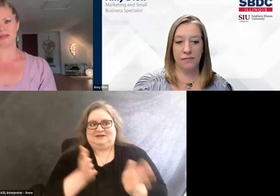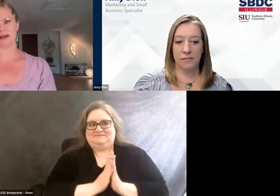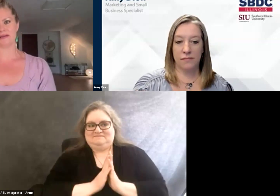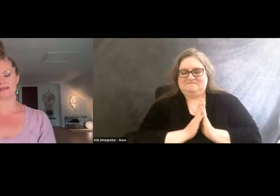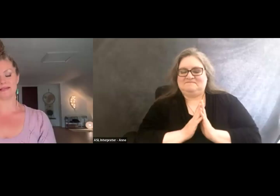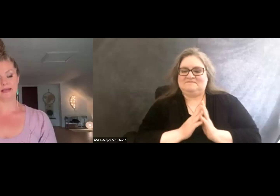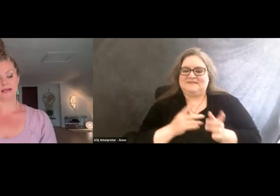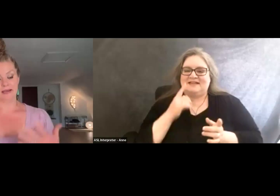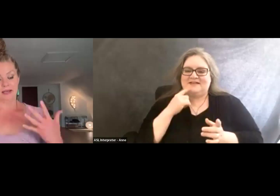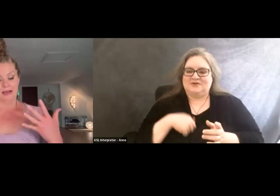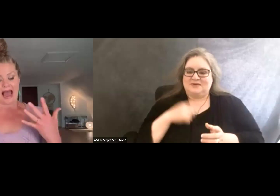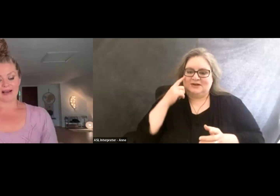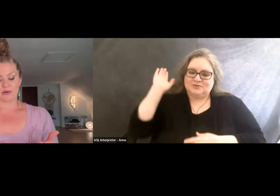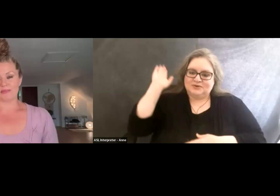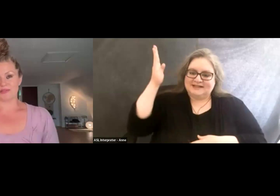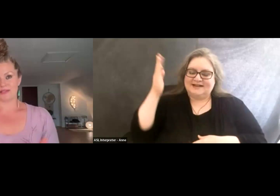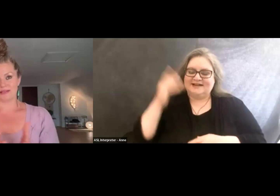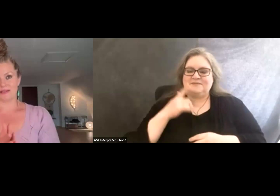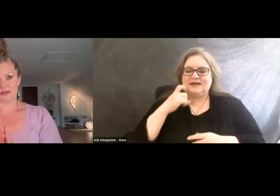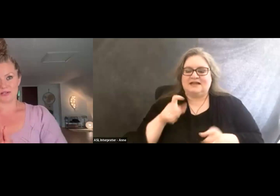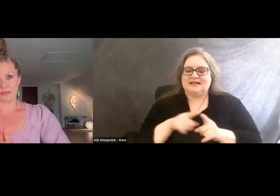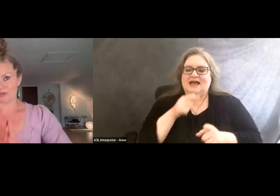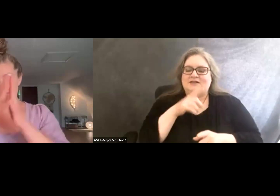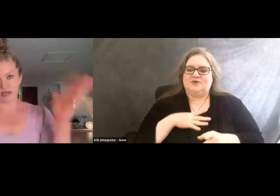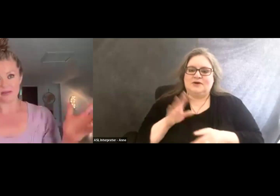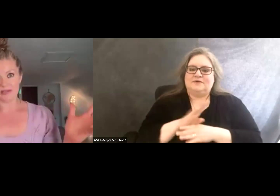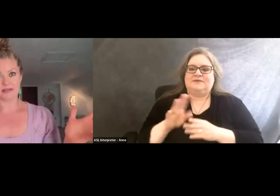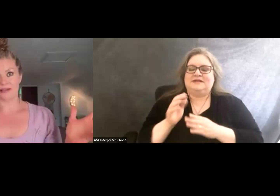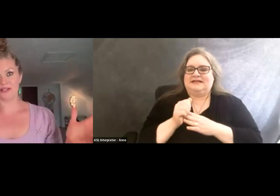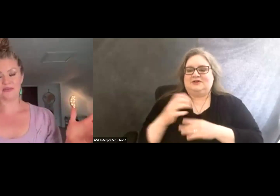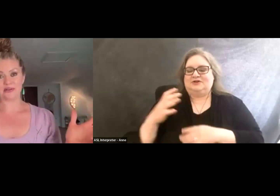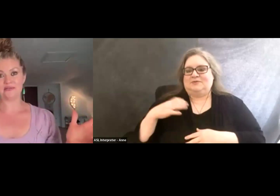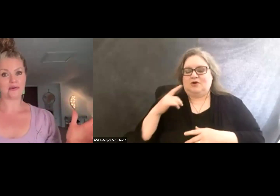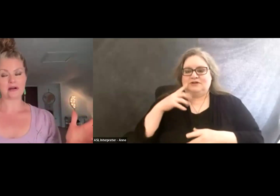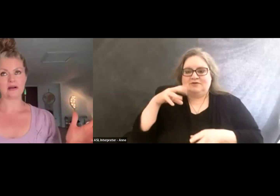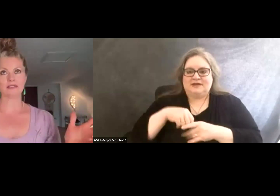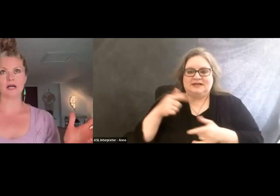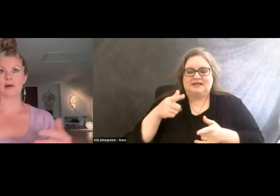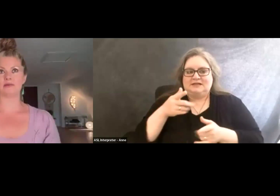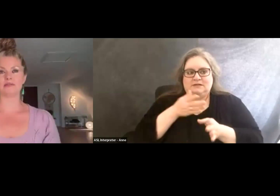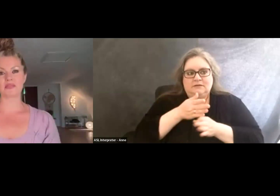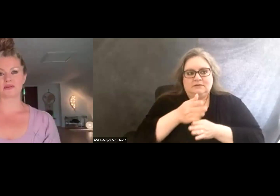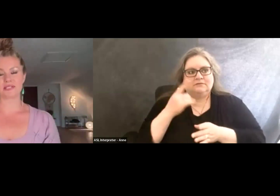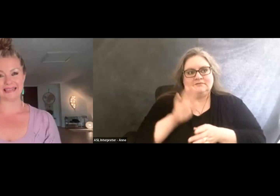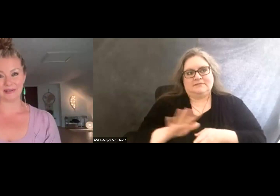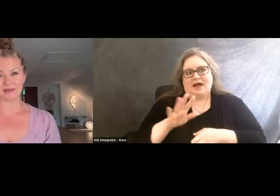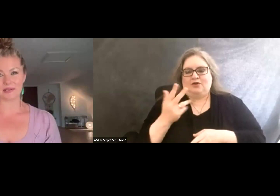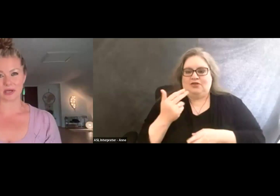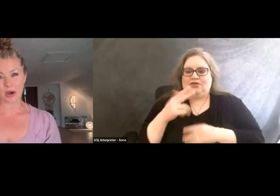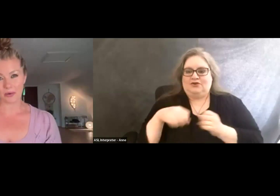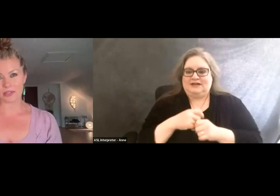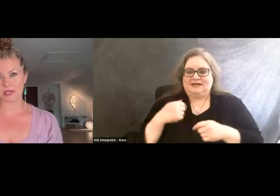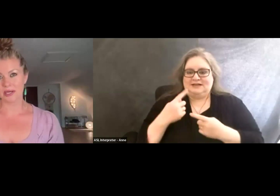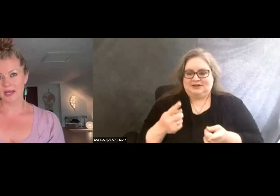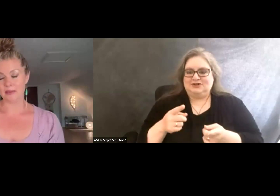this because as a women's business and leadership coach, I've been in this sphere for about 13 years